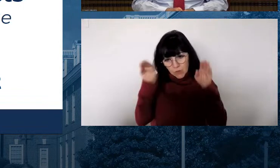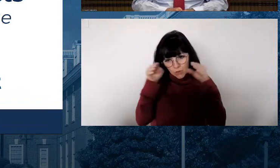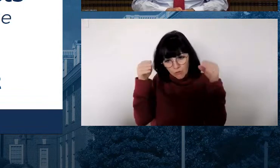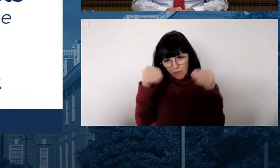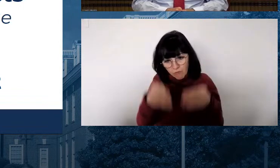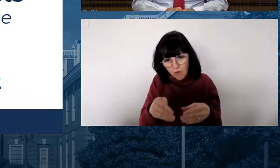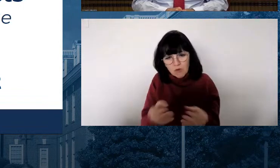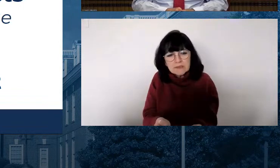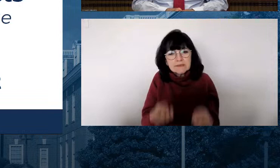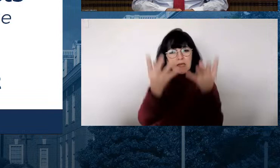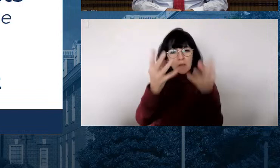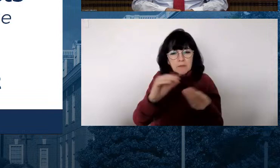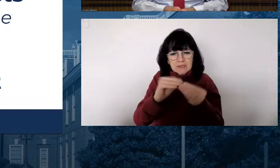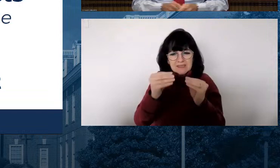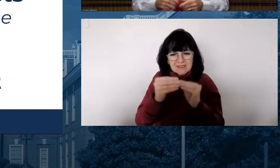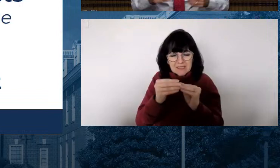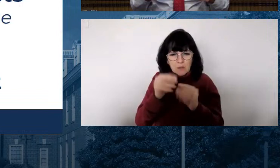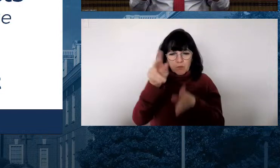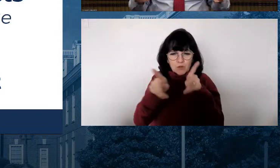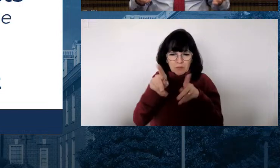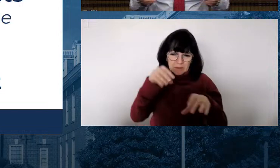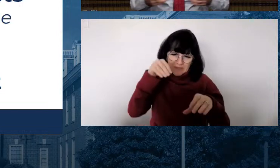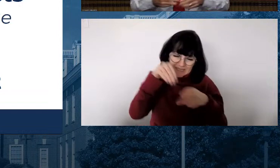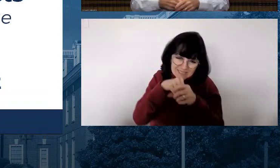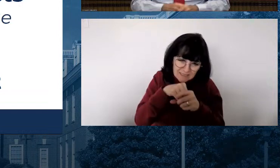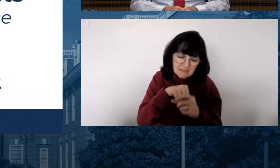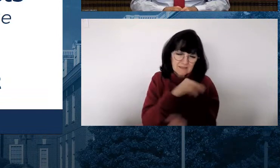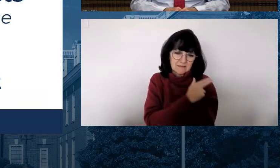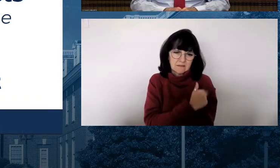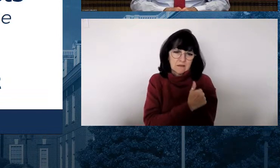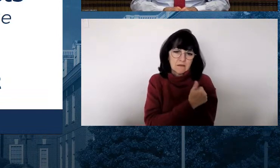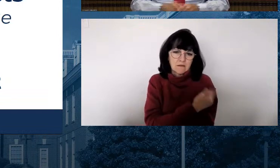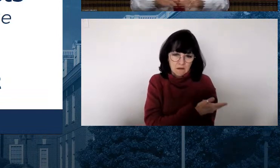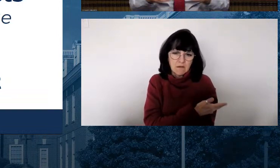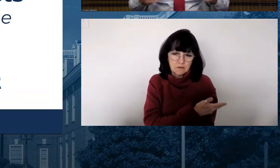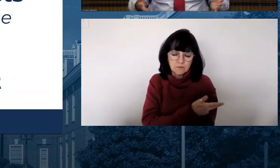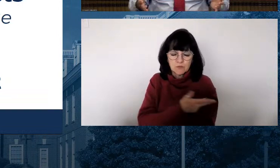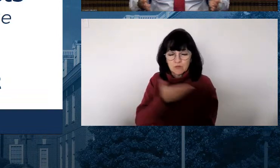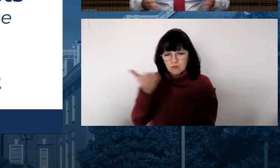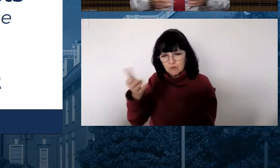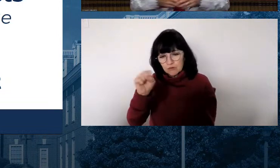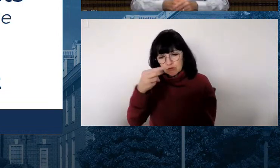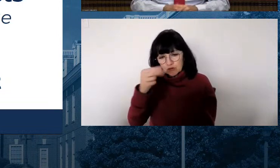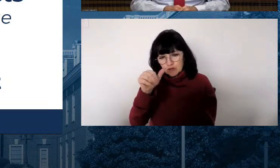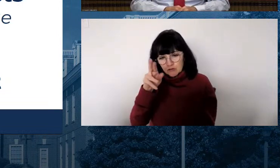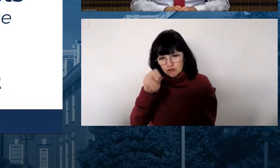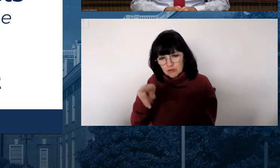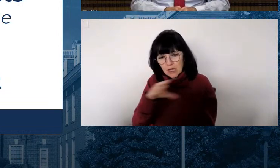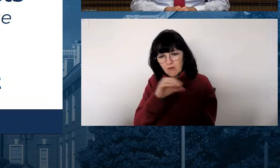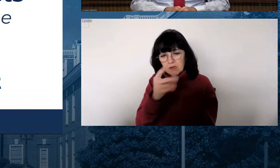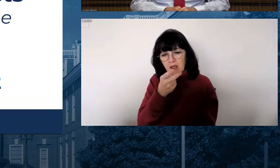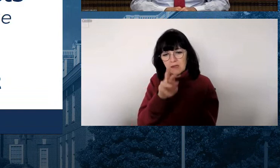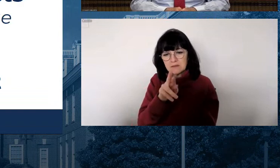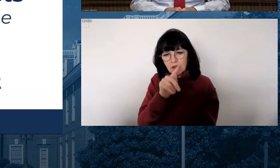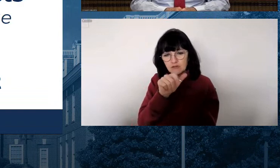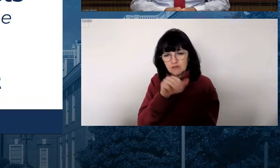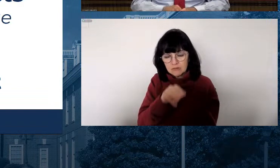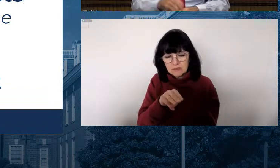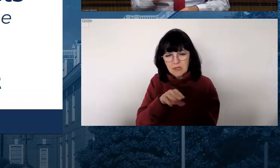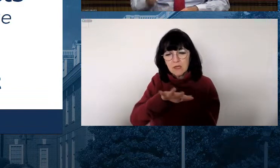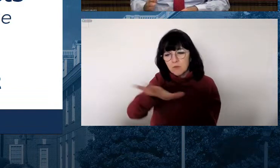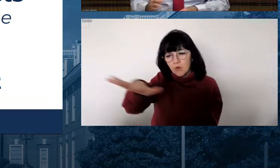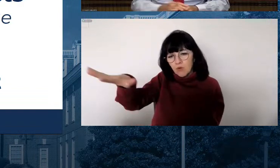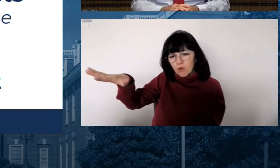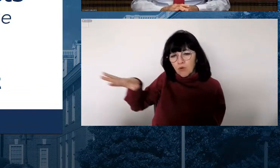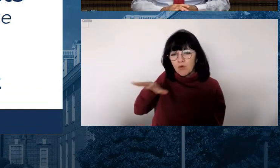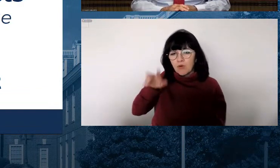of people that are hospitalized, because Sharon and Dr. Tam and the people that work with and for them count those